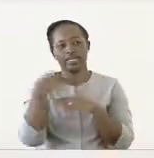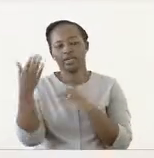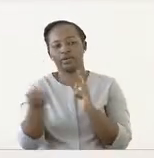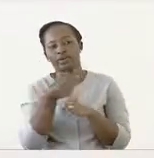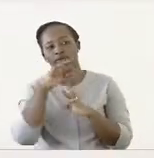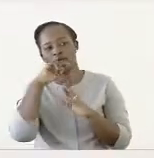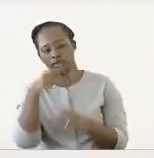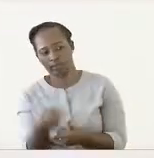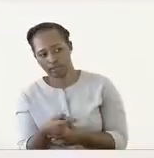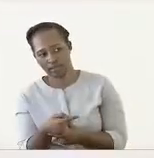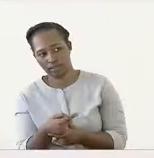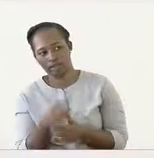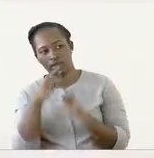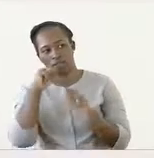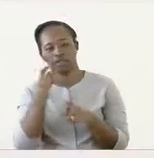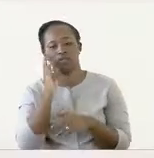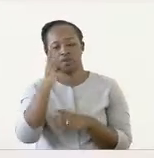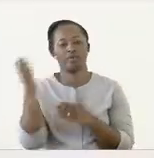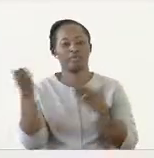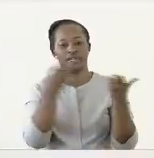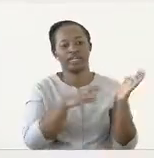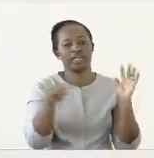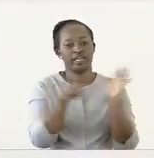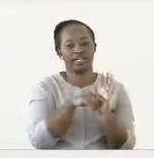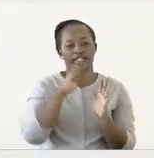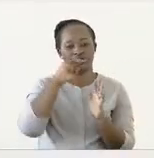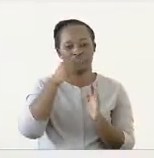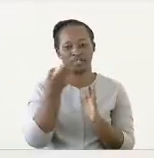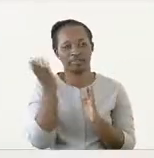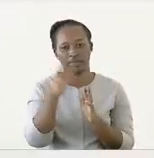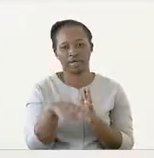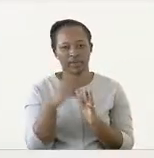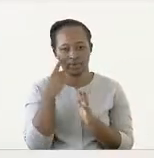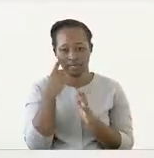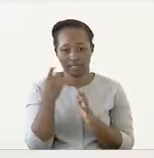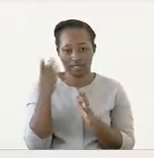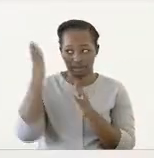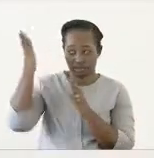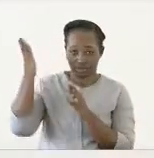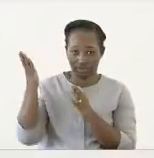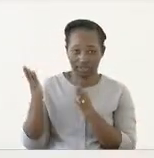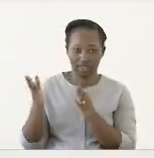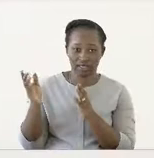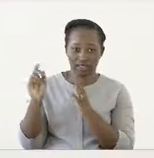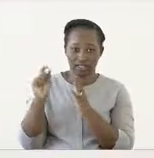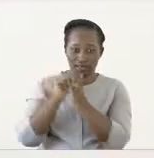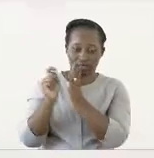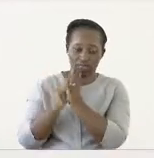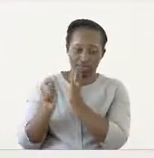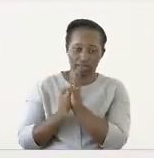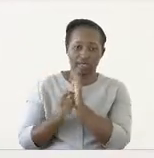The responses will just bring what you call negative feedback. You can see from here, the dotted lines